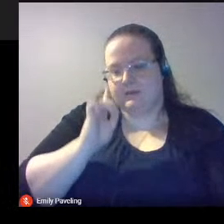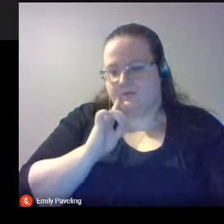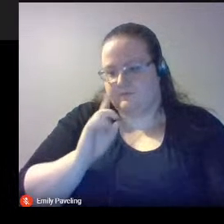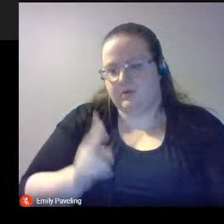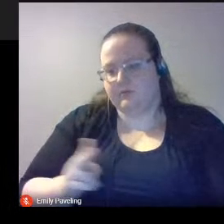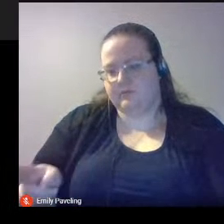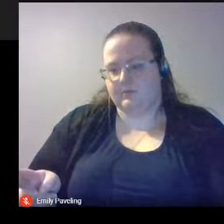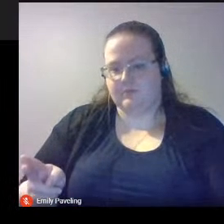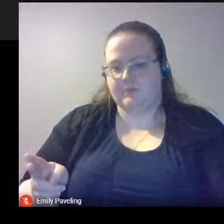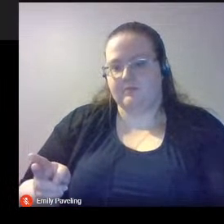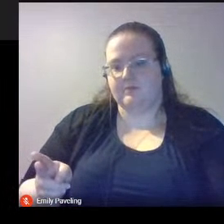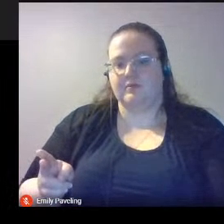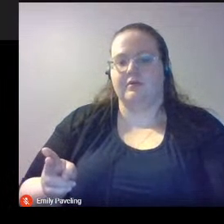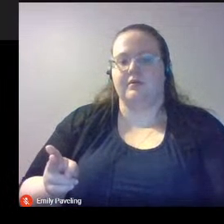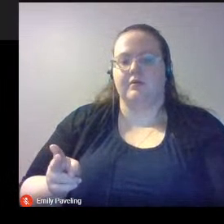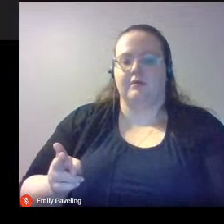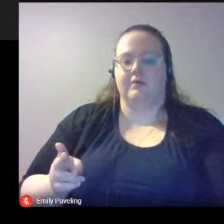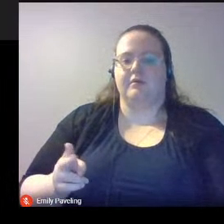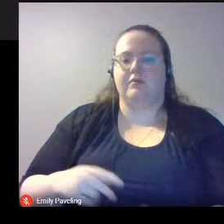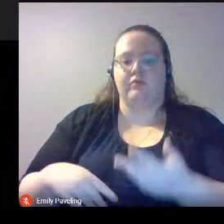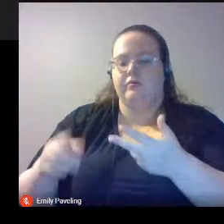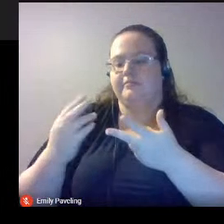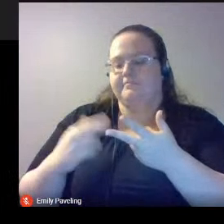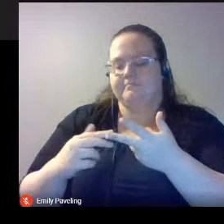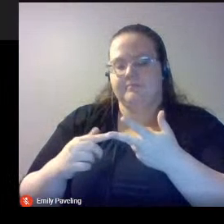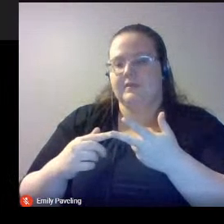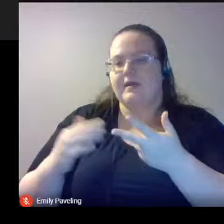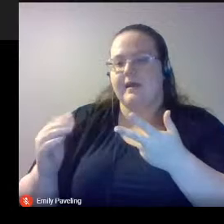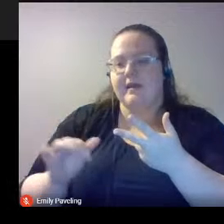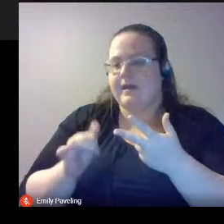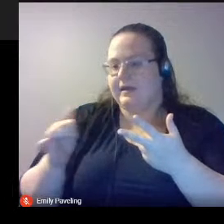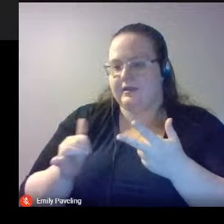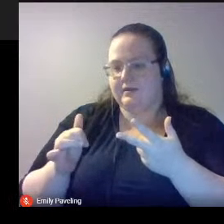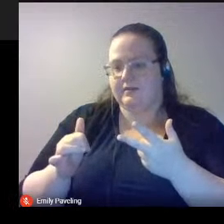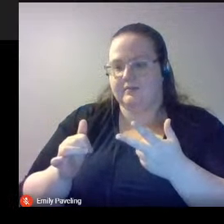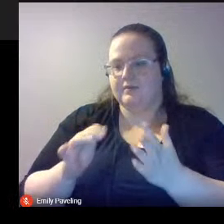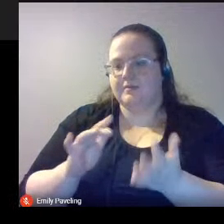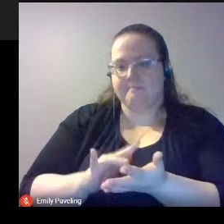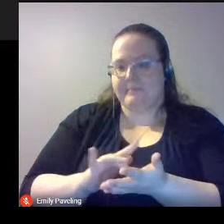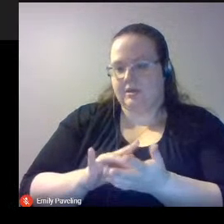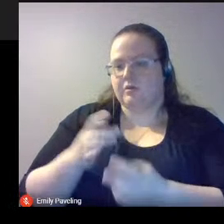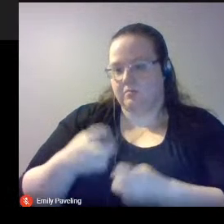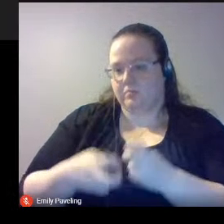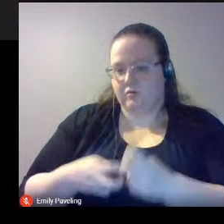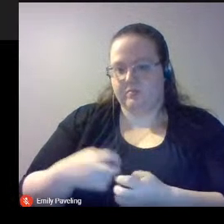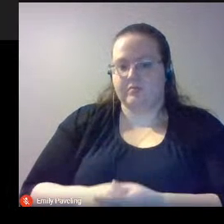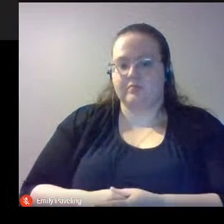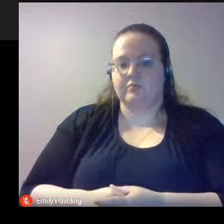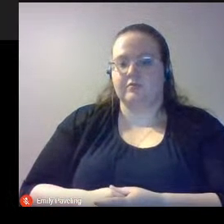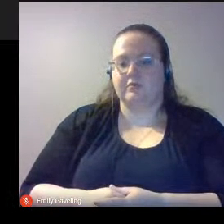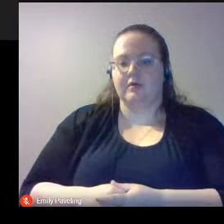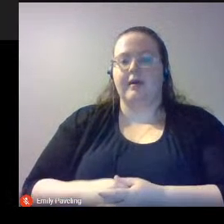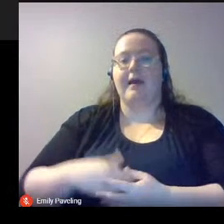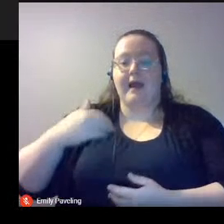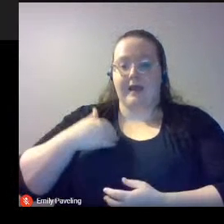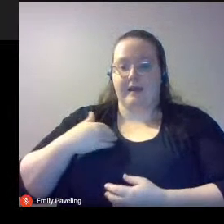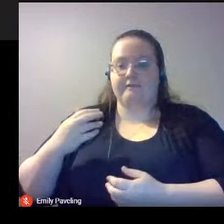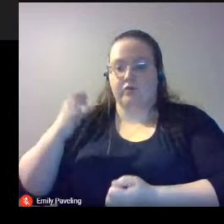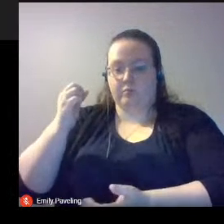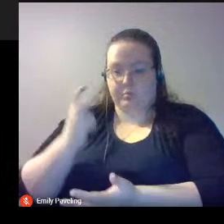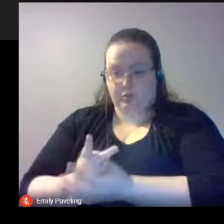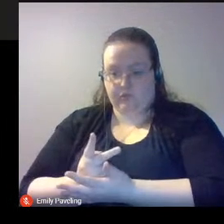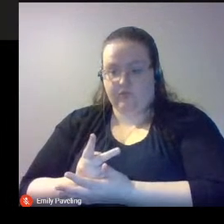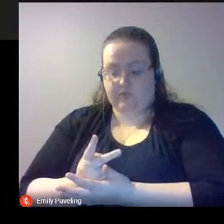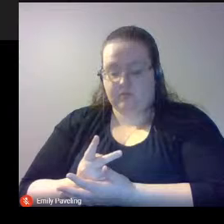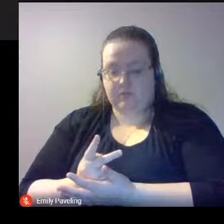anything else that's detailed by a healthcare practitioner. A process for the exemption approval will follow and will be communicated